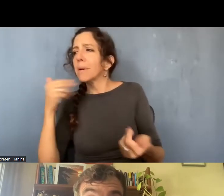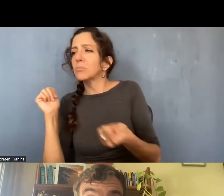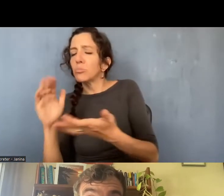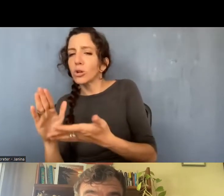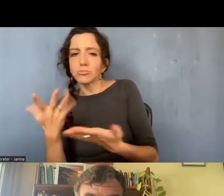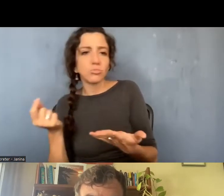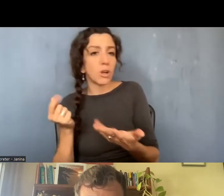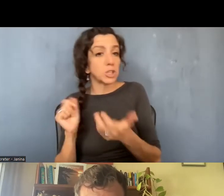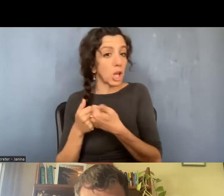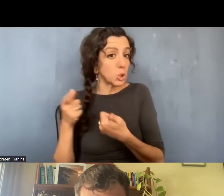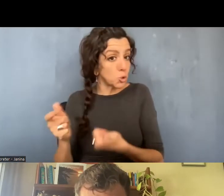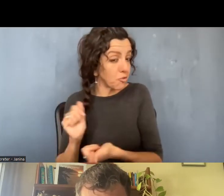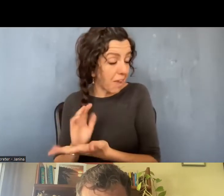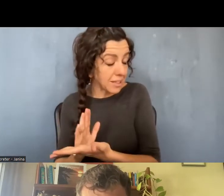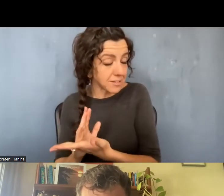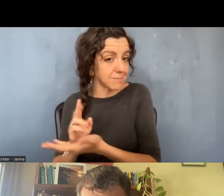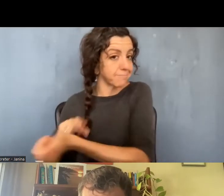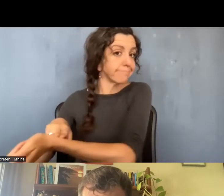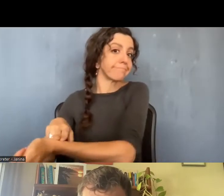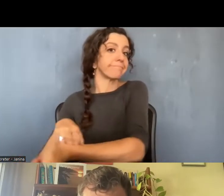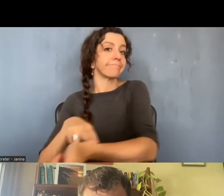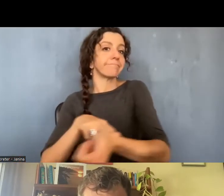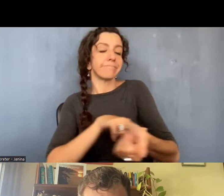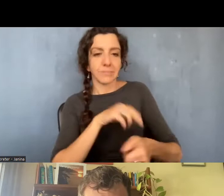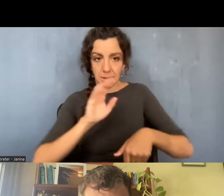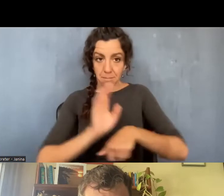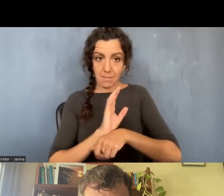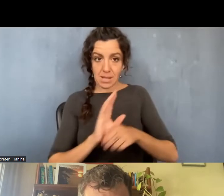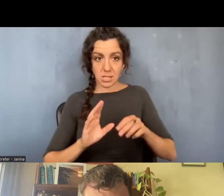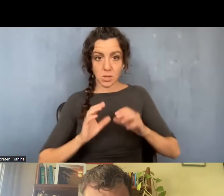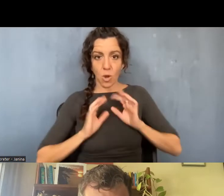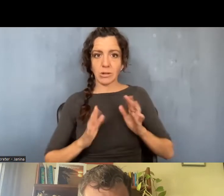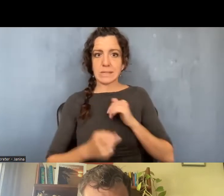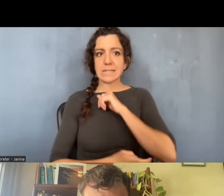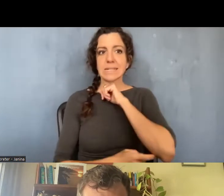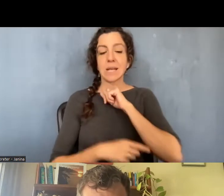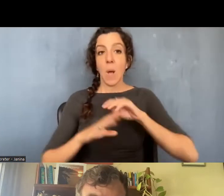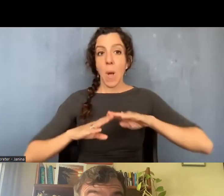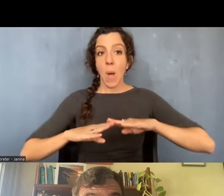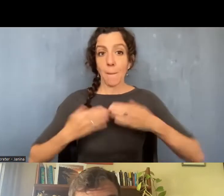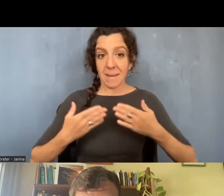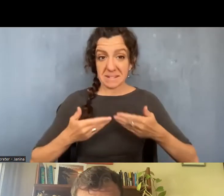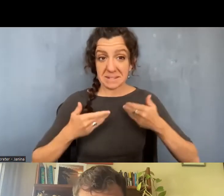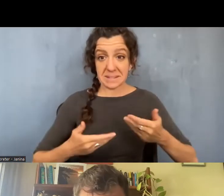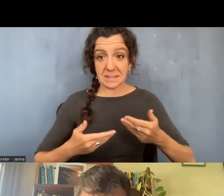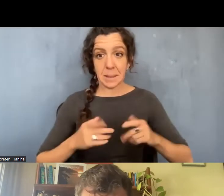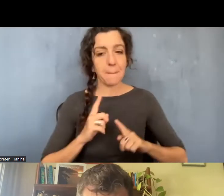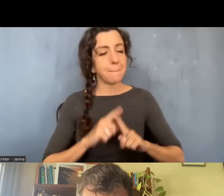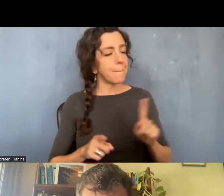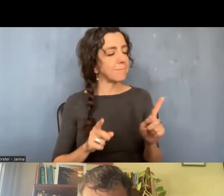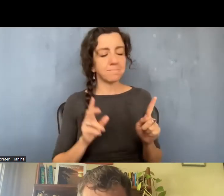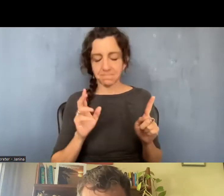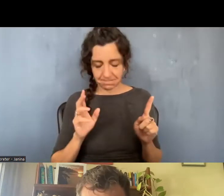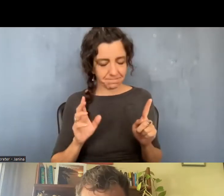the challenges they face. The business owner is tempted to open the supermarket at this point. The business owner